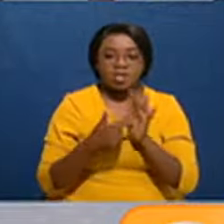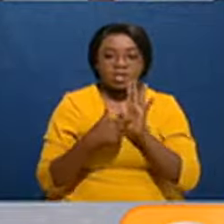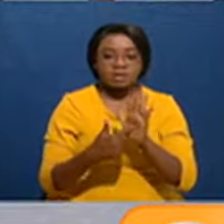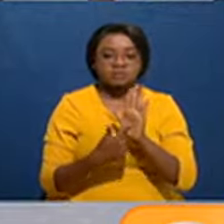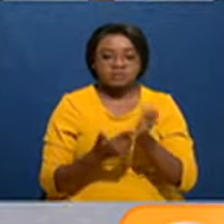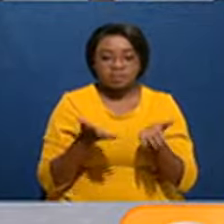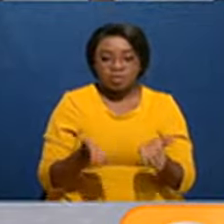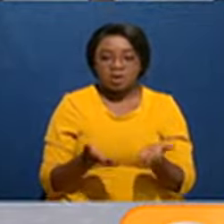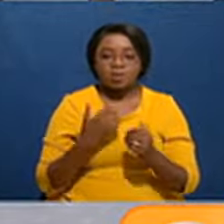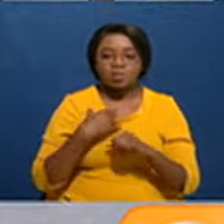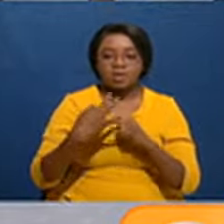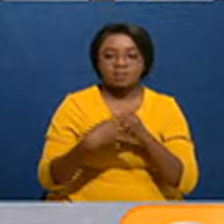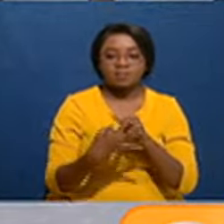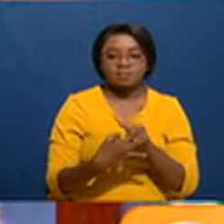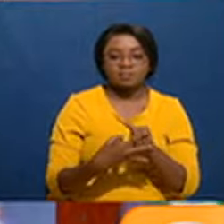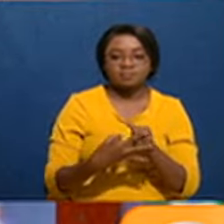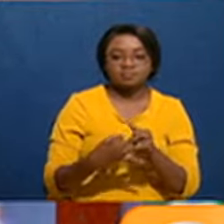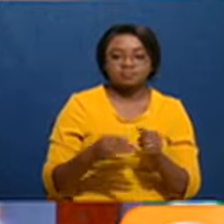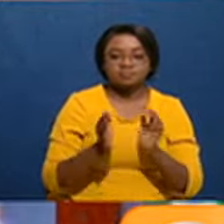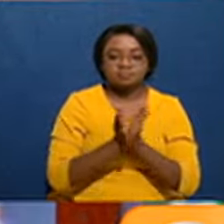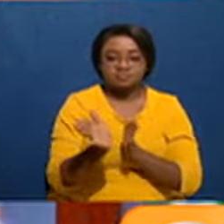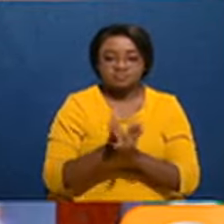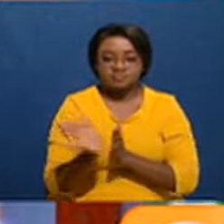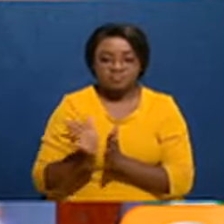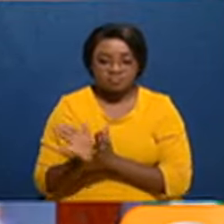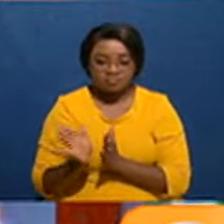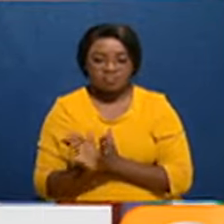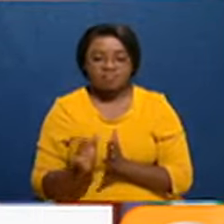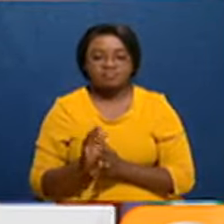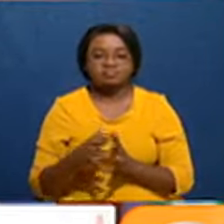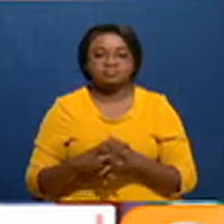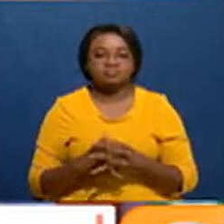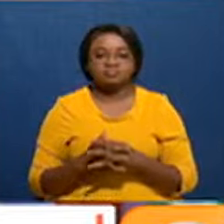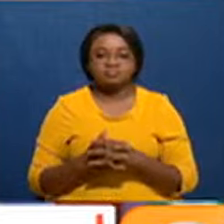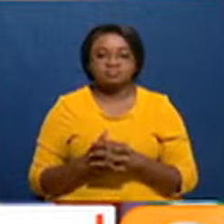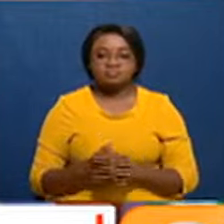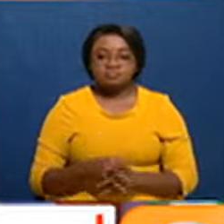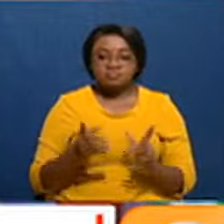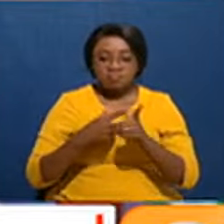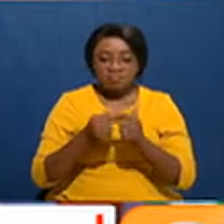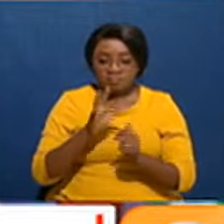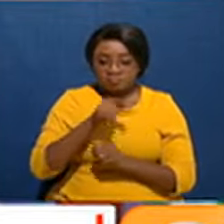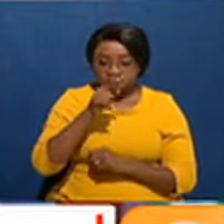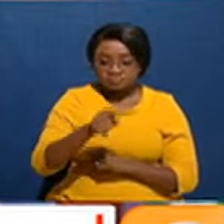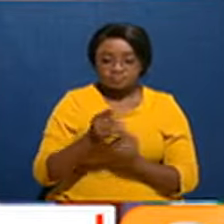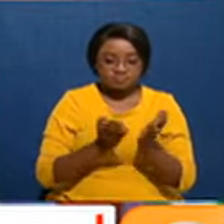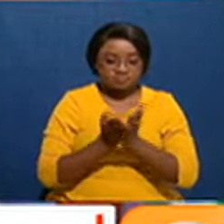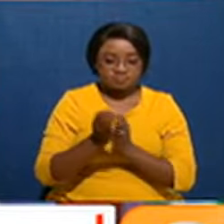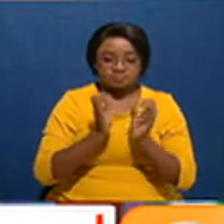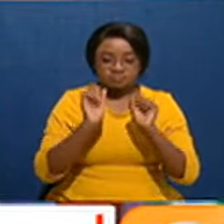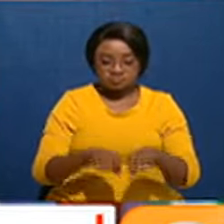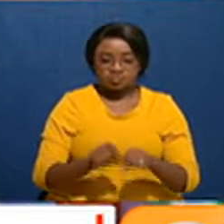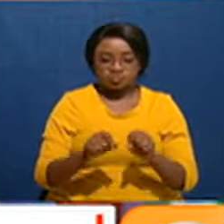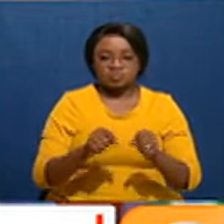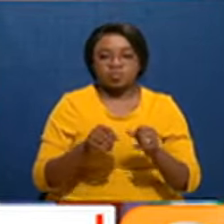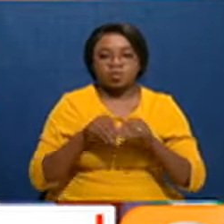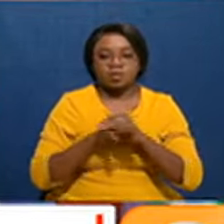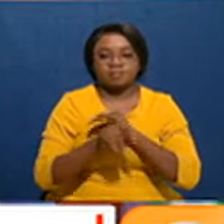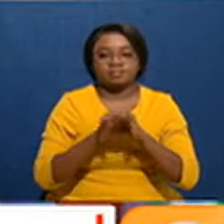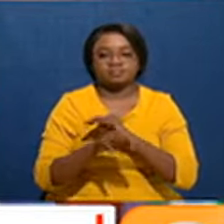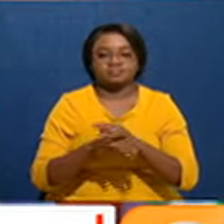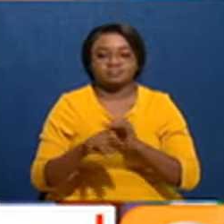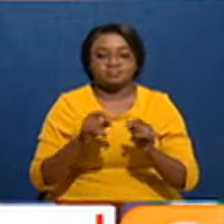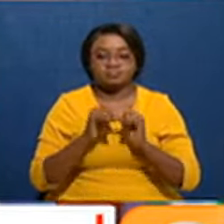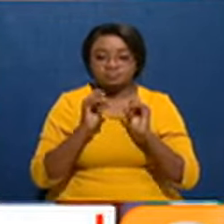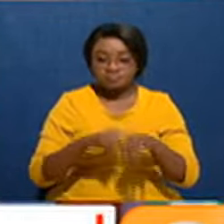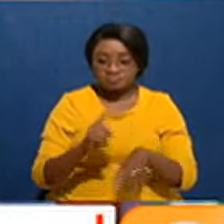means the engineers are moving from the towns, going into the branches, so that these services can then be accessed to these people. And I think by so doing,